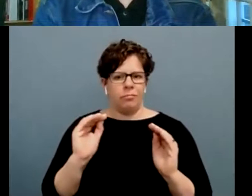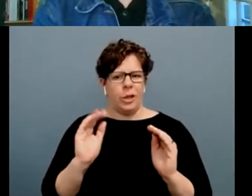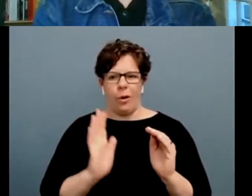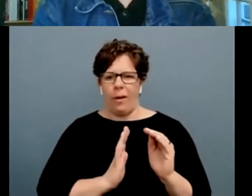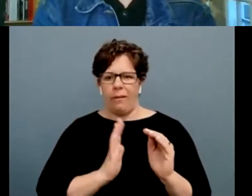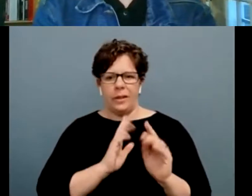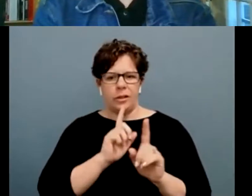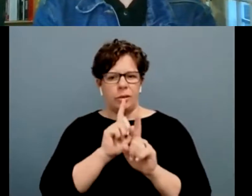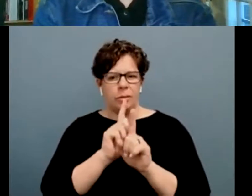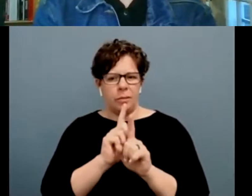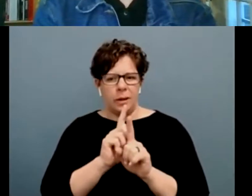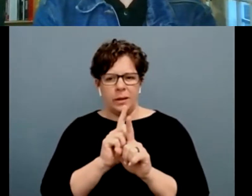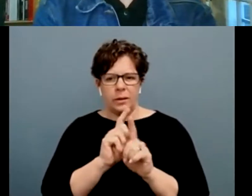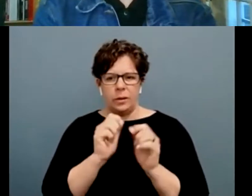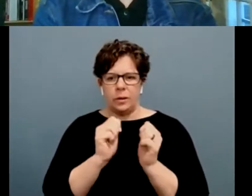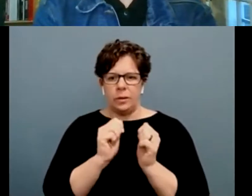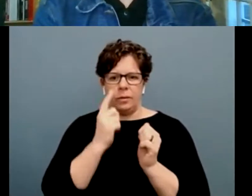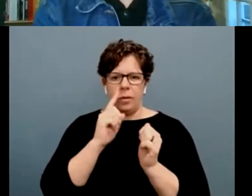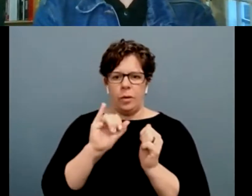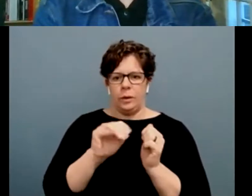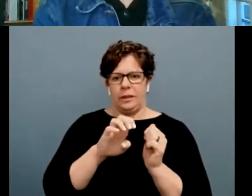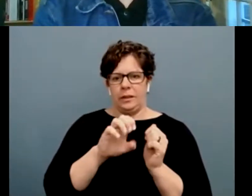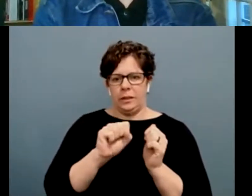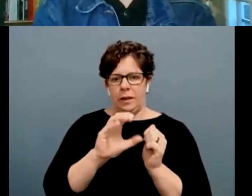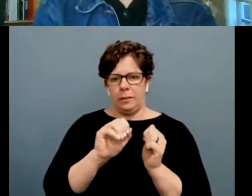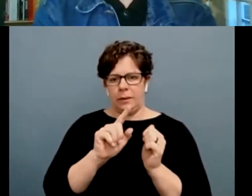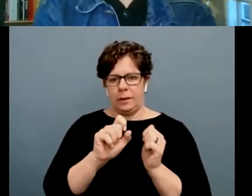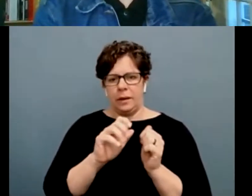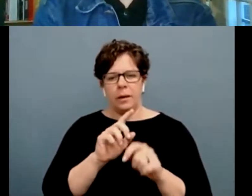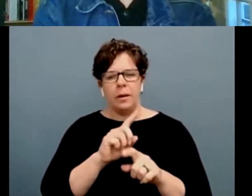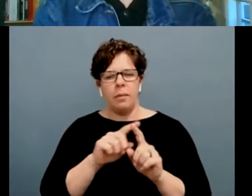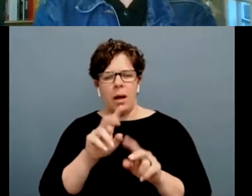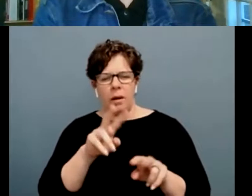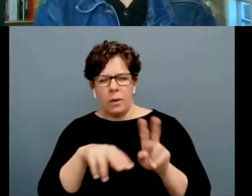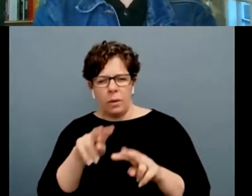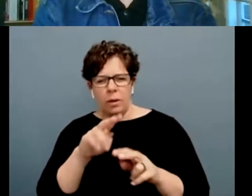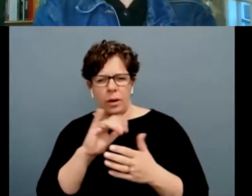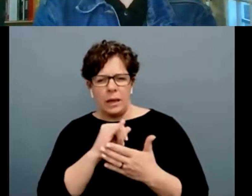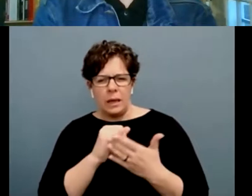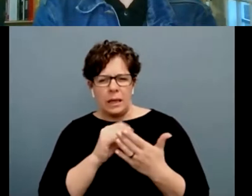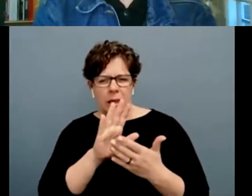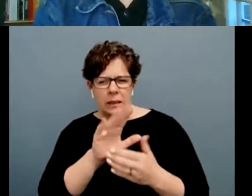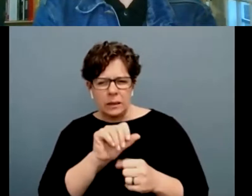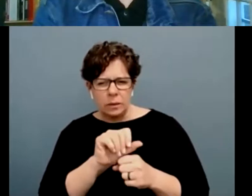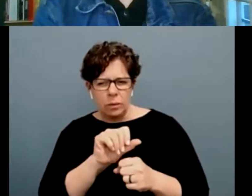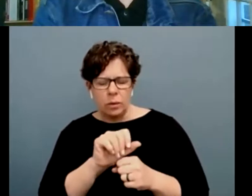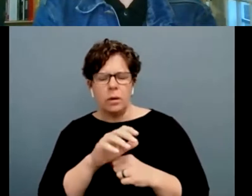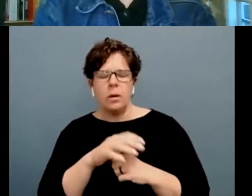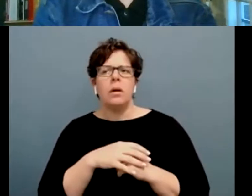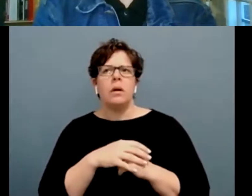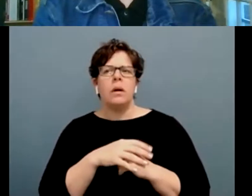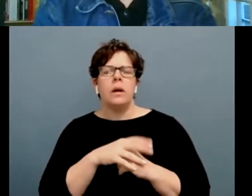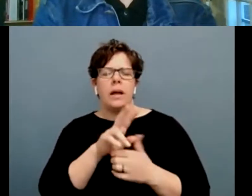mentorship. But when you take a moment with Castle's work and really start looking through it, you'll see he was